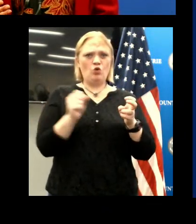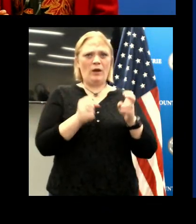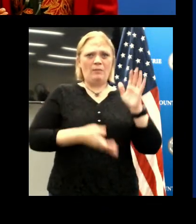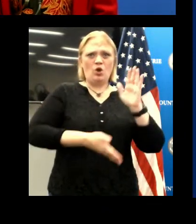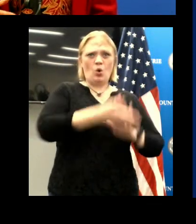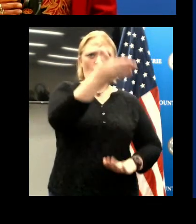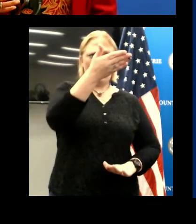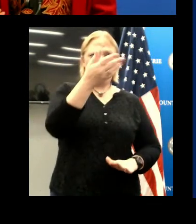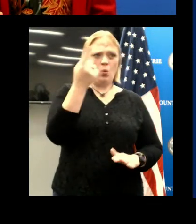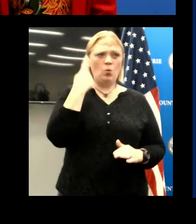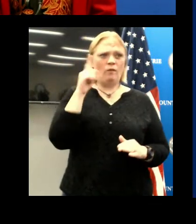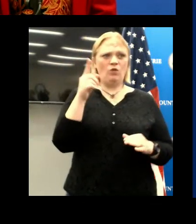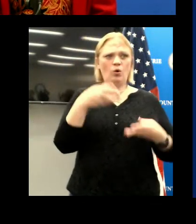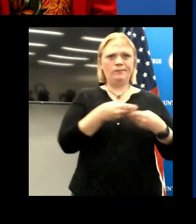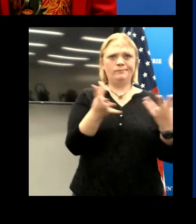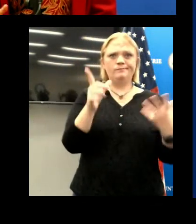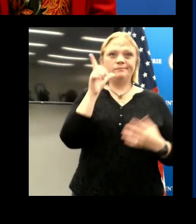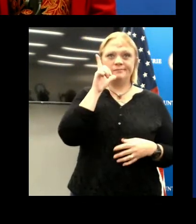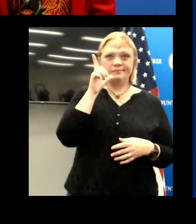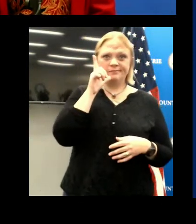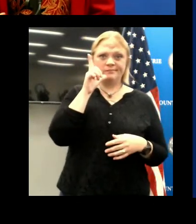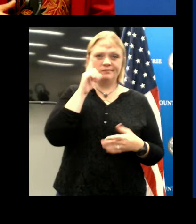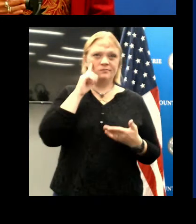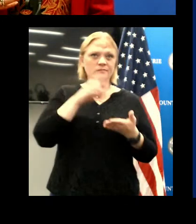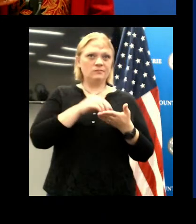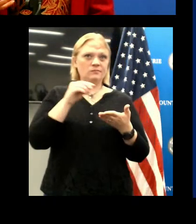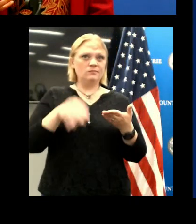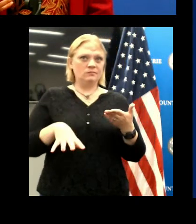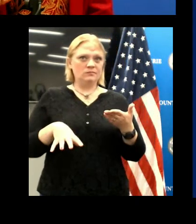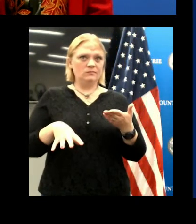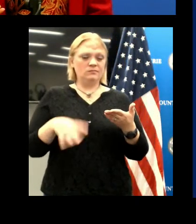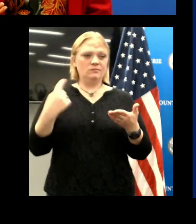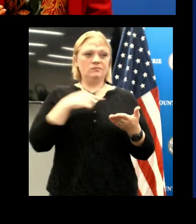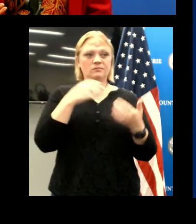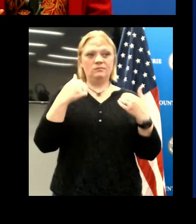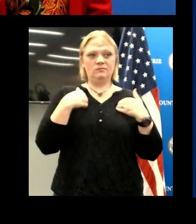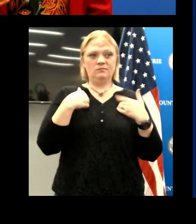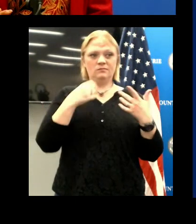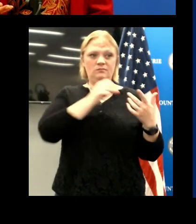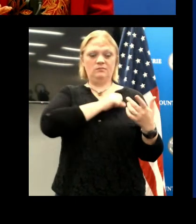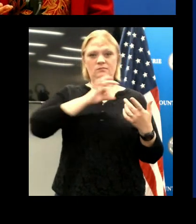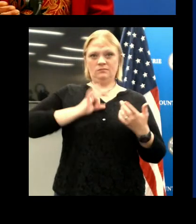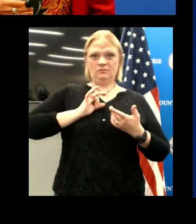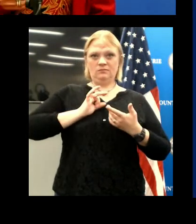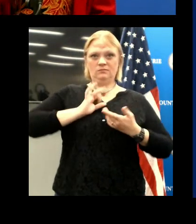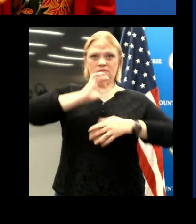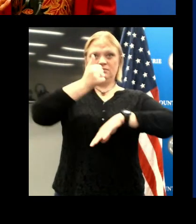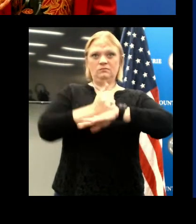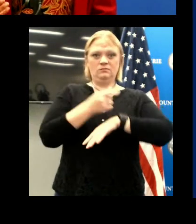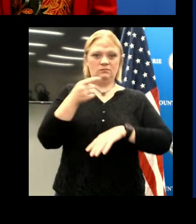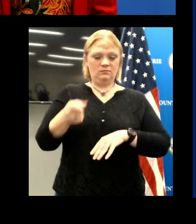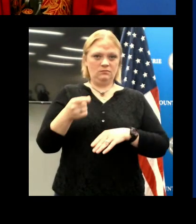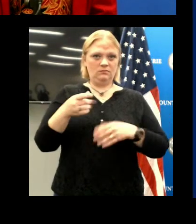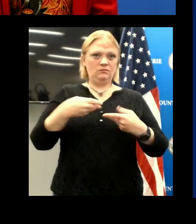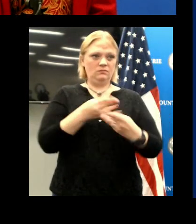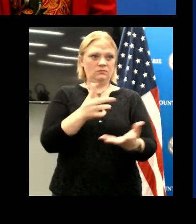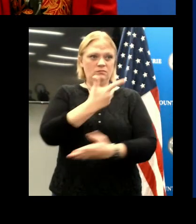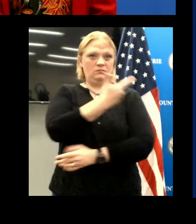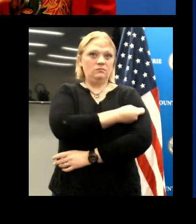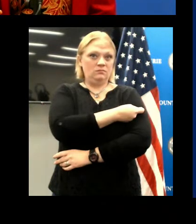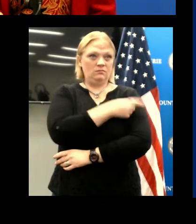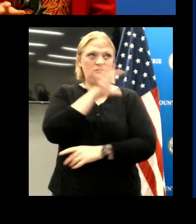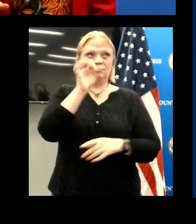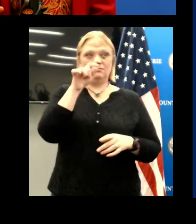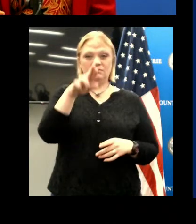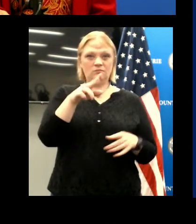for distributing lunches for students, we have staff stationed at some of those to give out flu vaccines. And